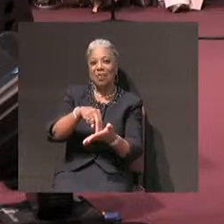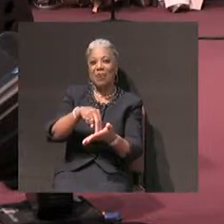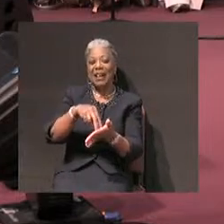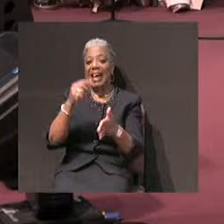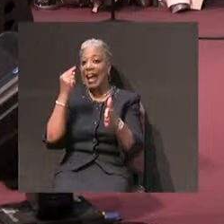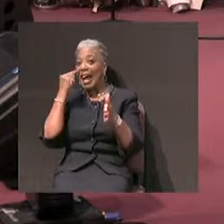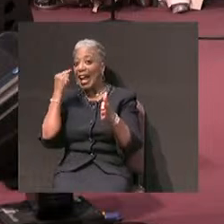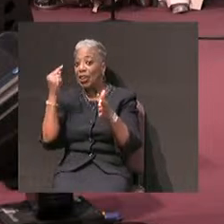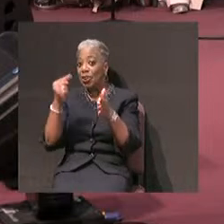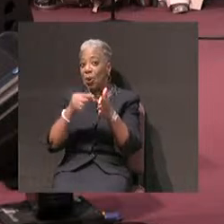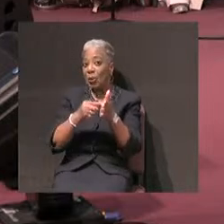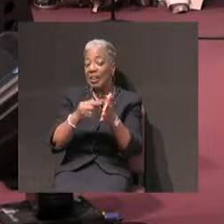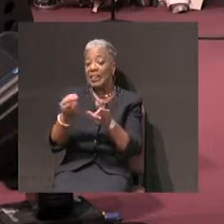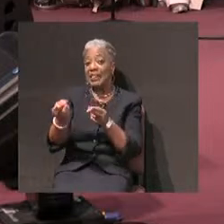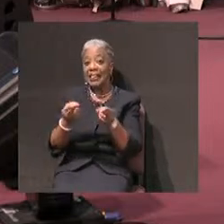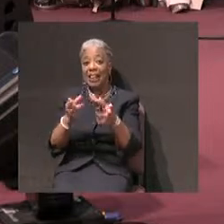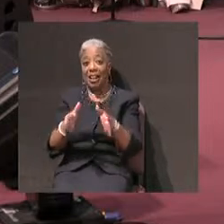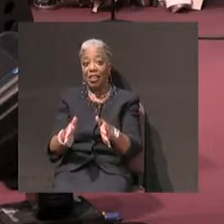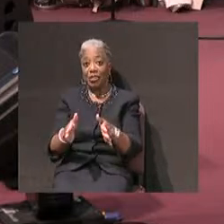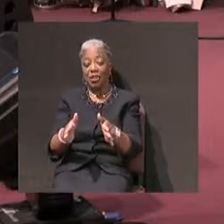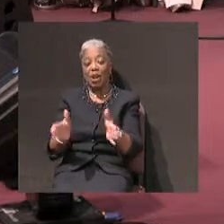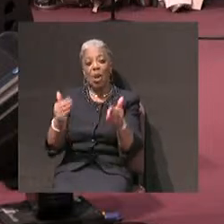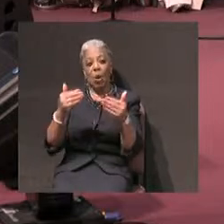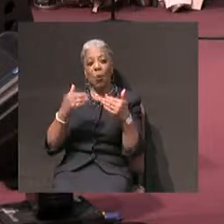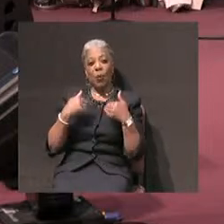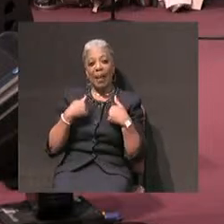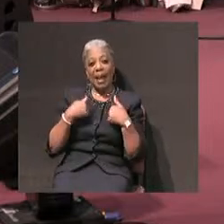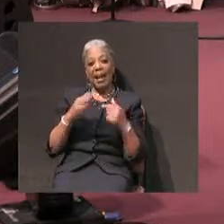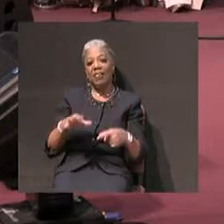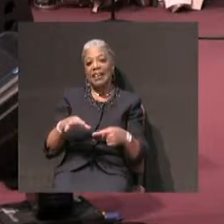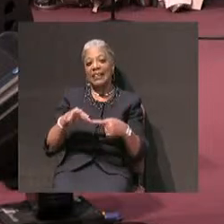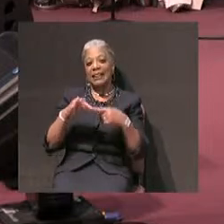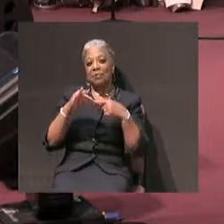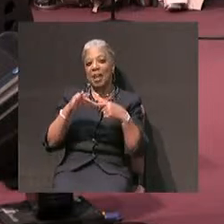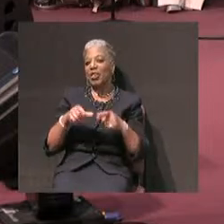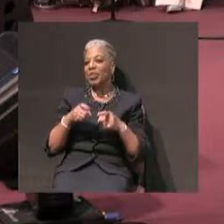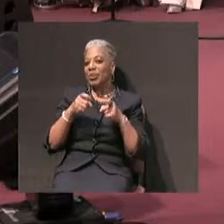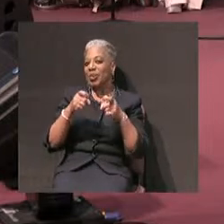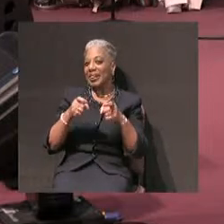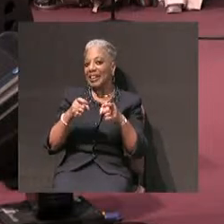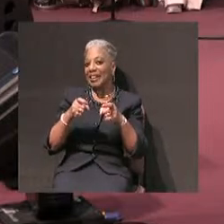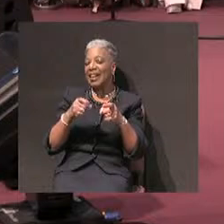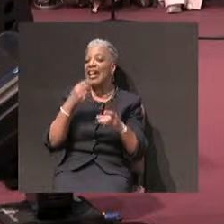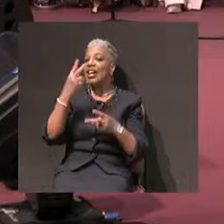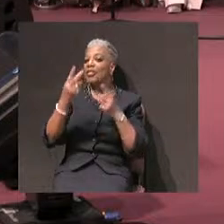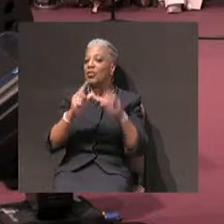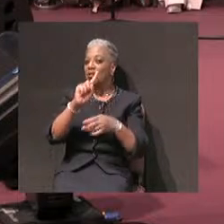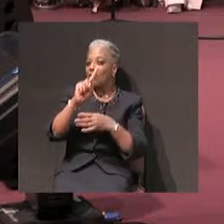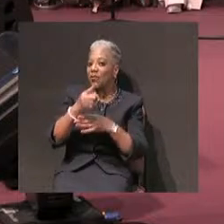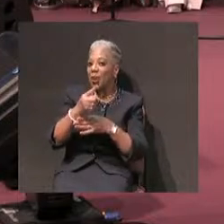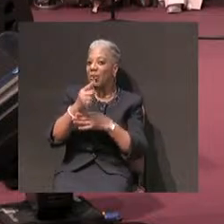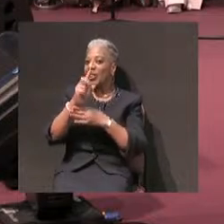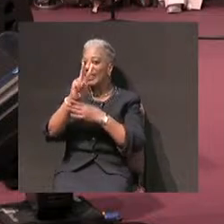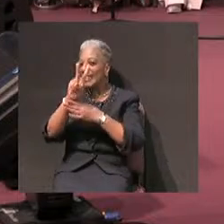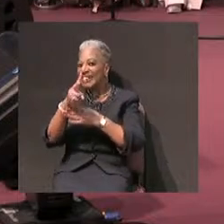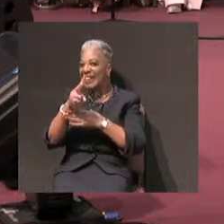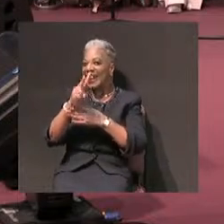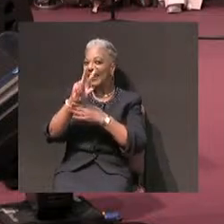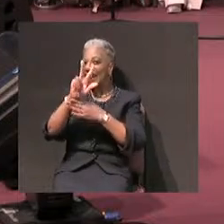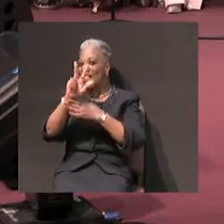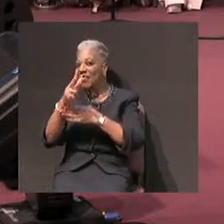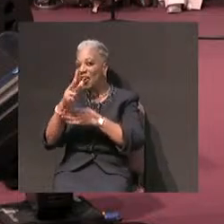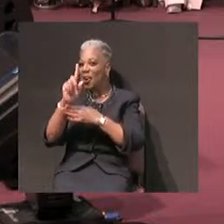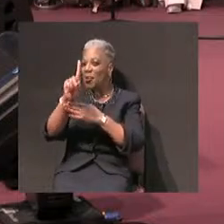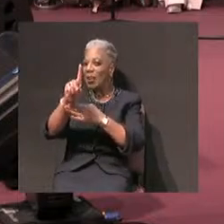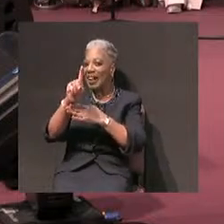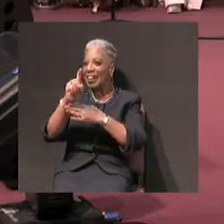little something special for you. So if you are visiting with us for your first time, second, 100th time, please stand. And let's give them a